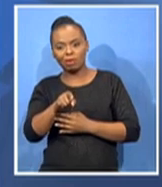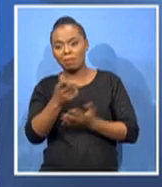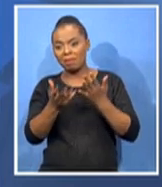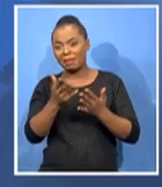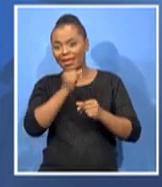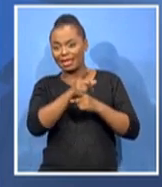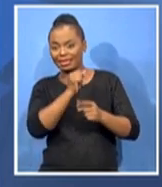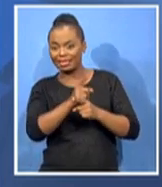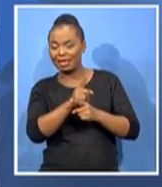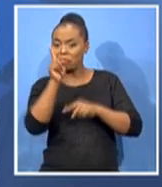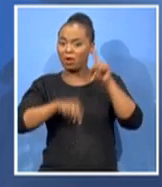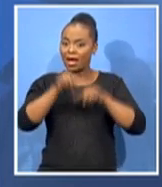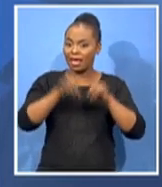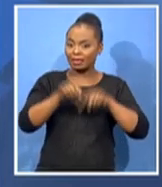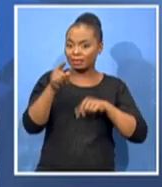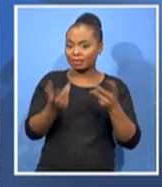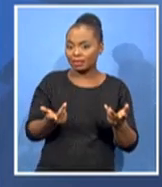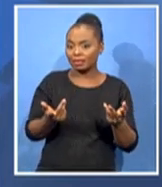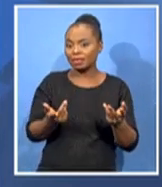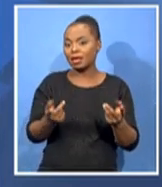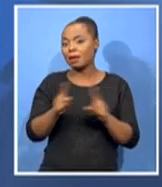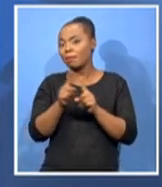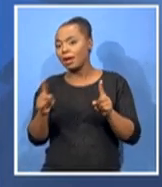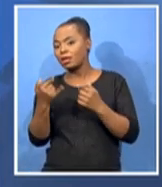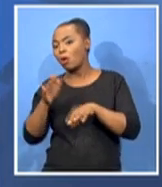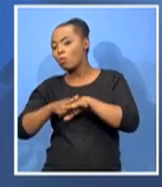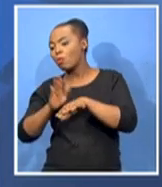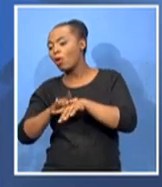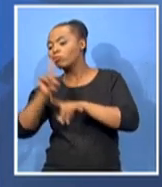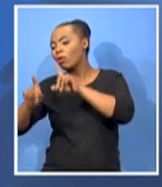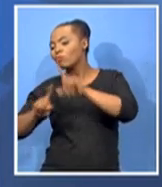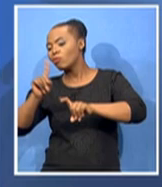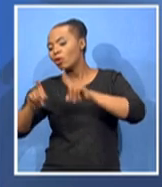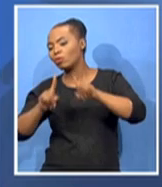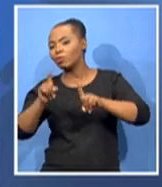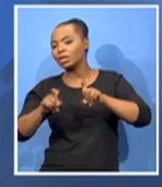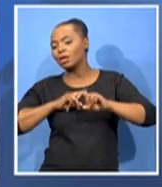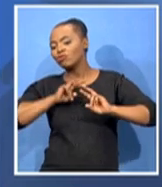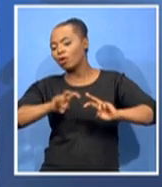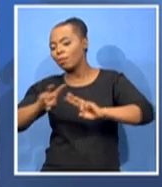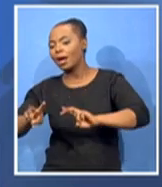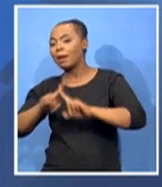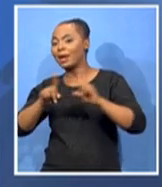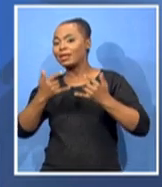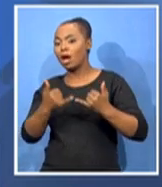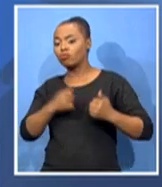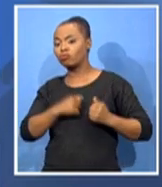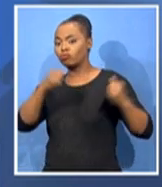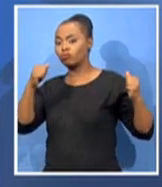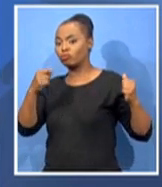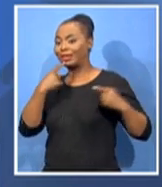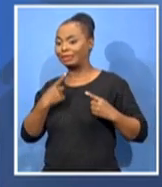are exploring other theories, which we don't want to speak about openly now, because it might, put a connotation to